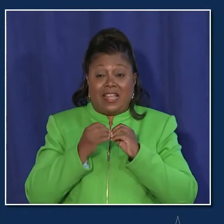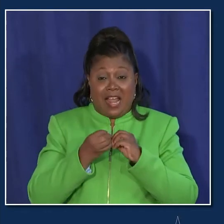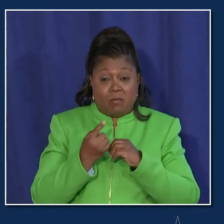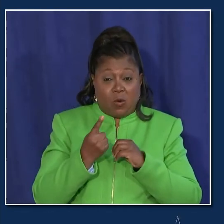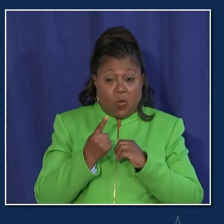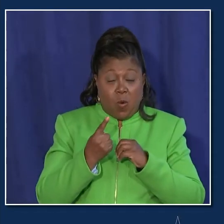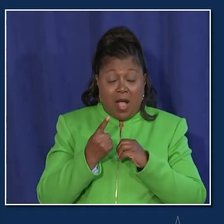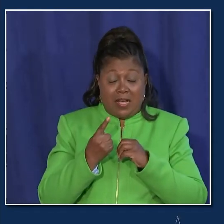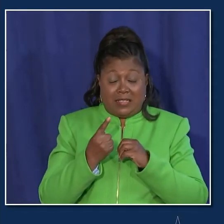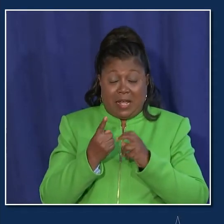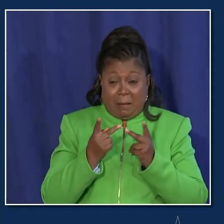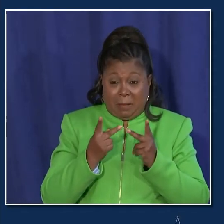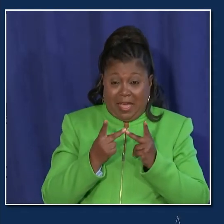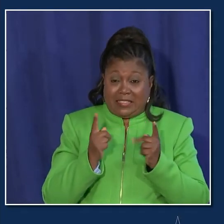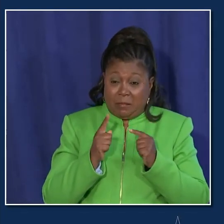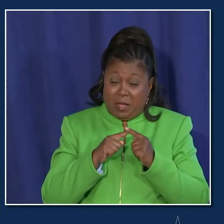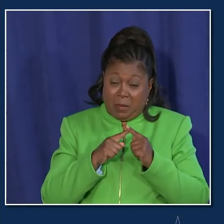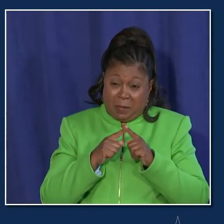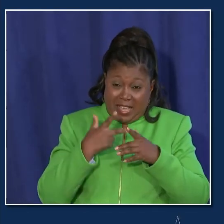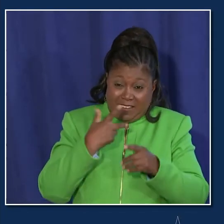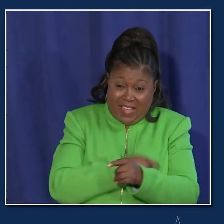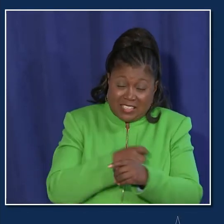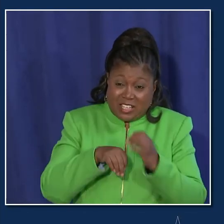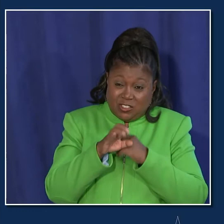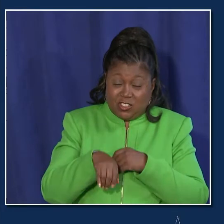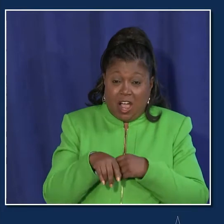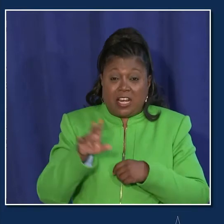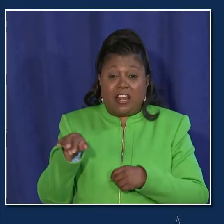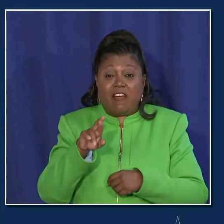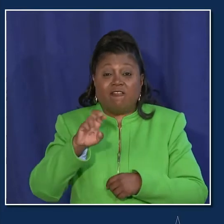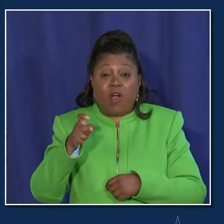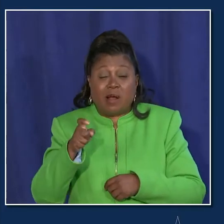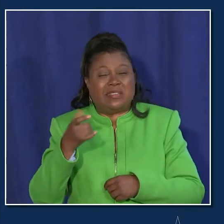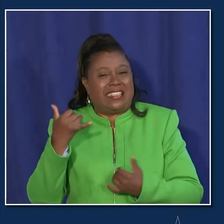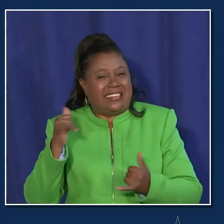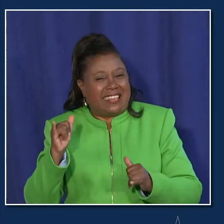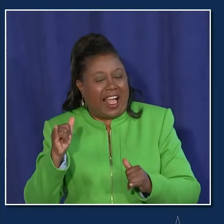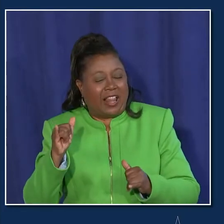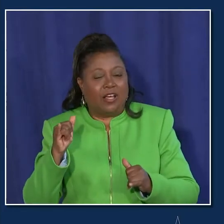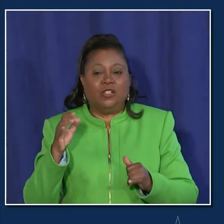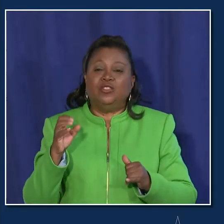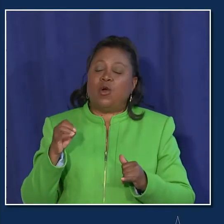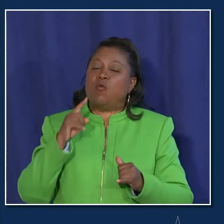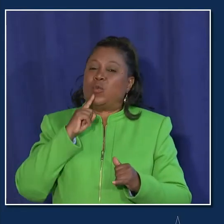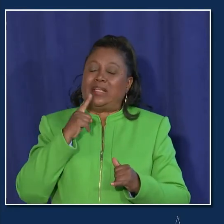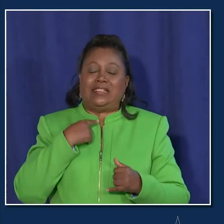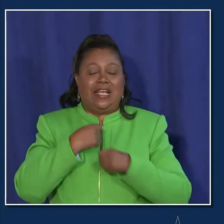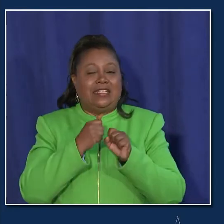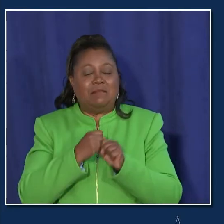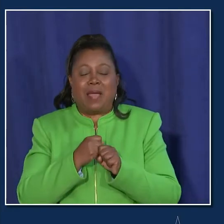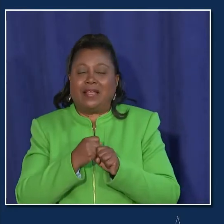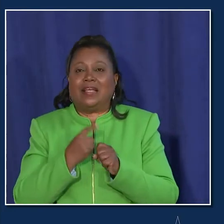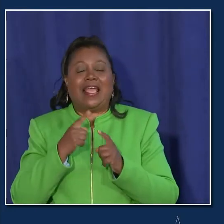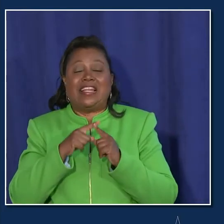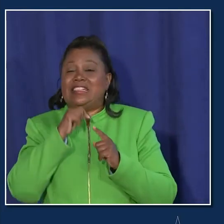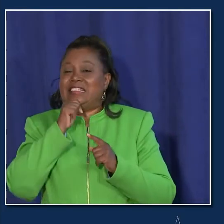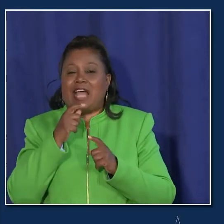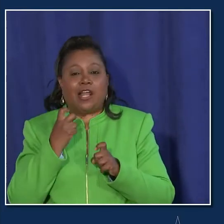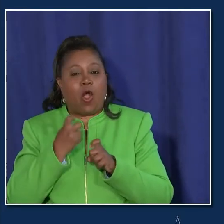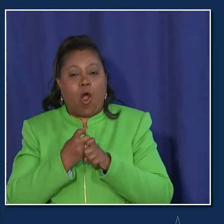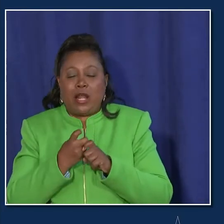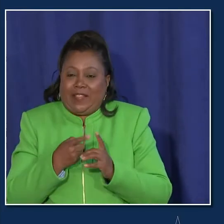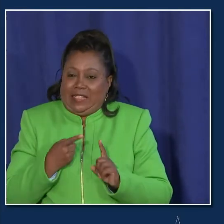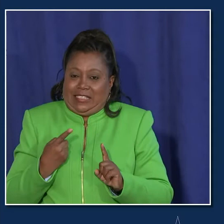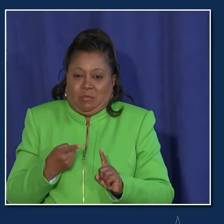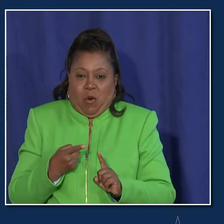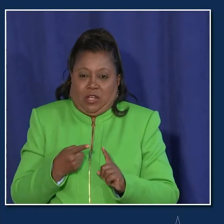one bricks and mortar place that people are being vaccinated in Chicago is in pharmacies still, right? And so really just making, it is not hard at this